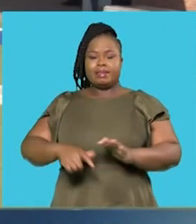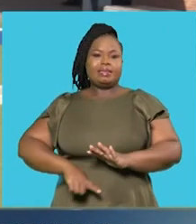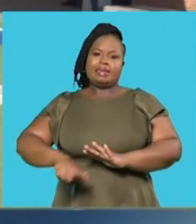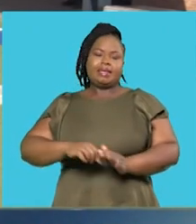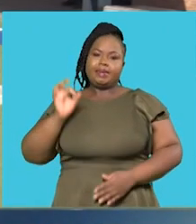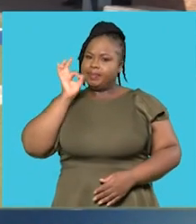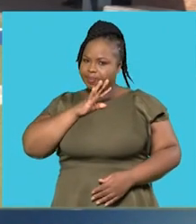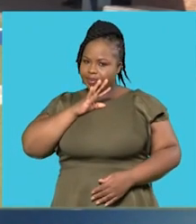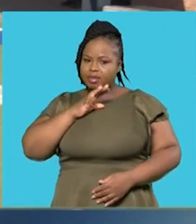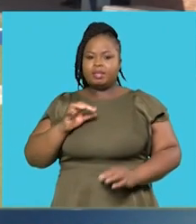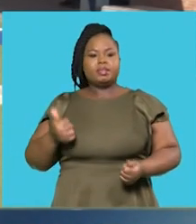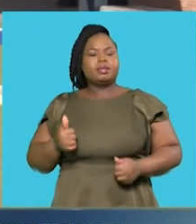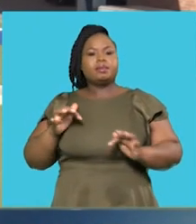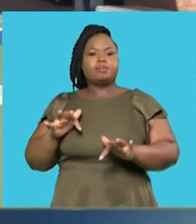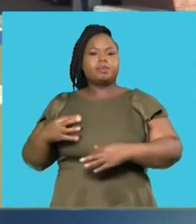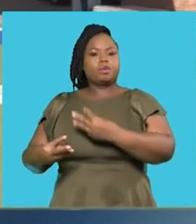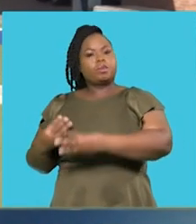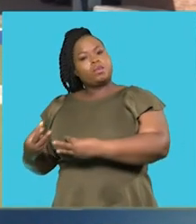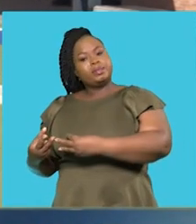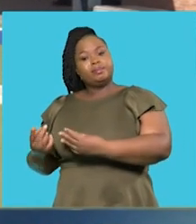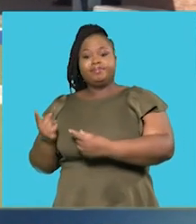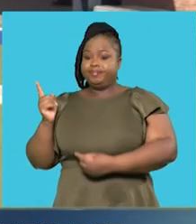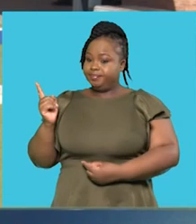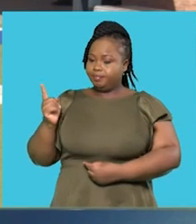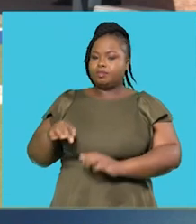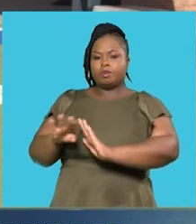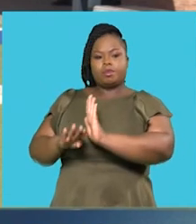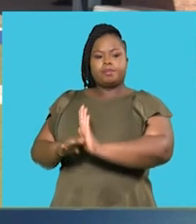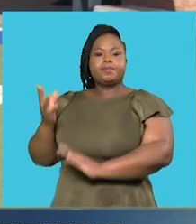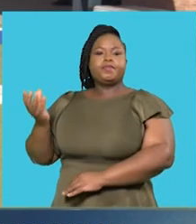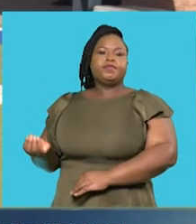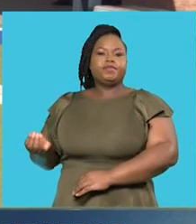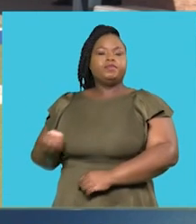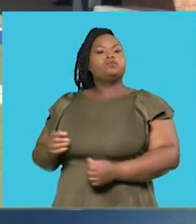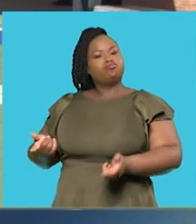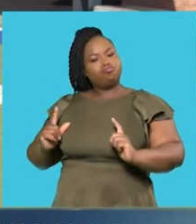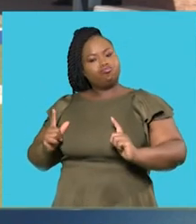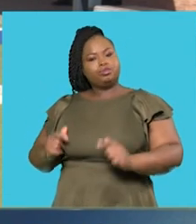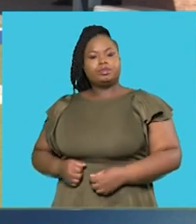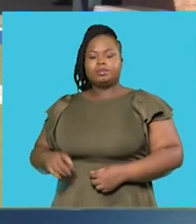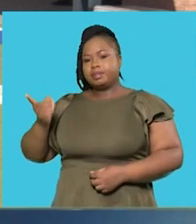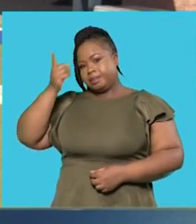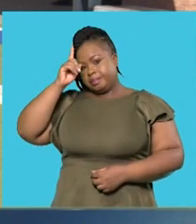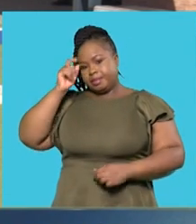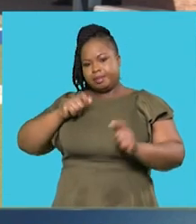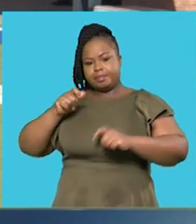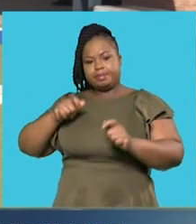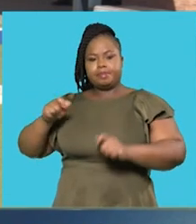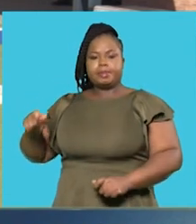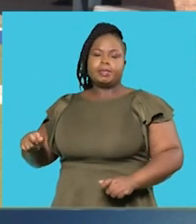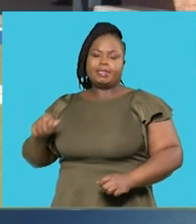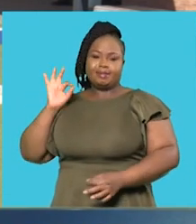asinawo. So public works manje unayo le program levumela ukuthi bani labamnyama